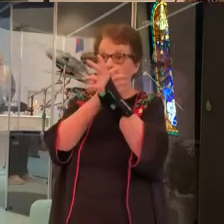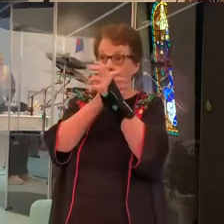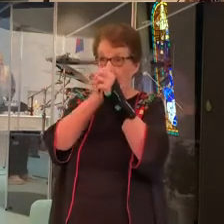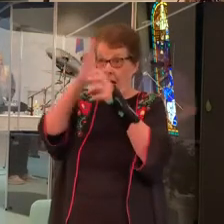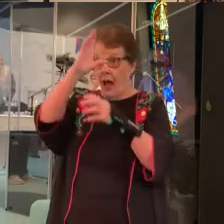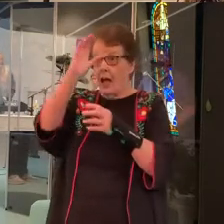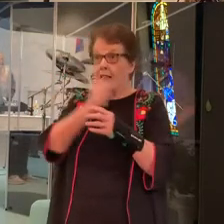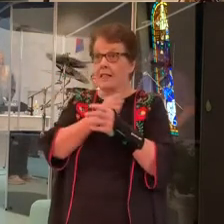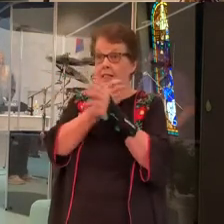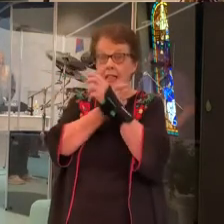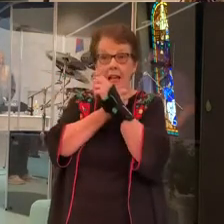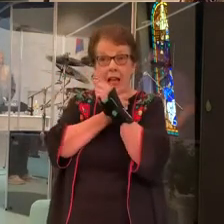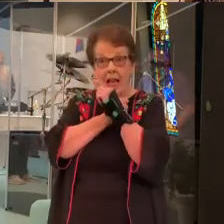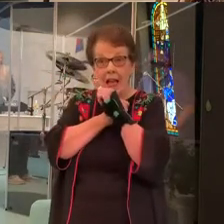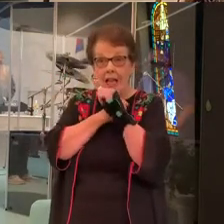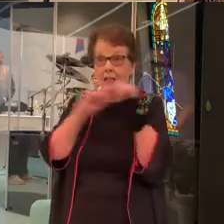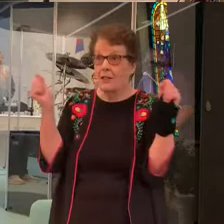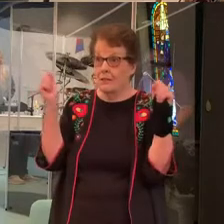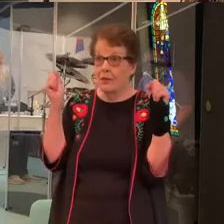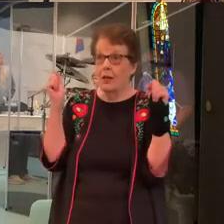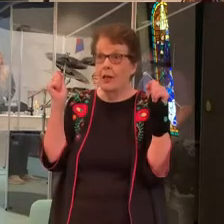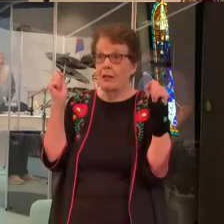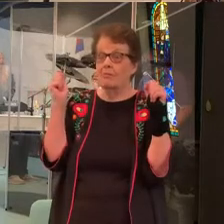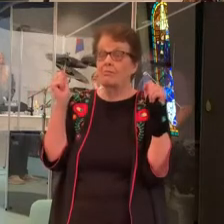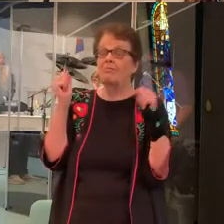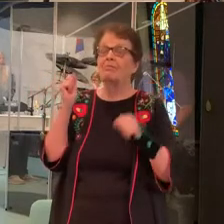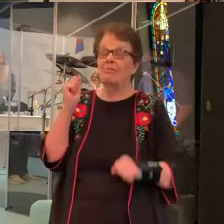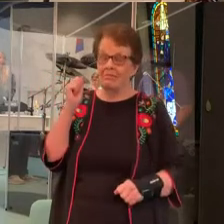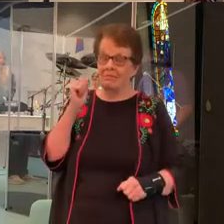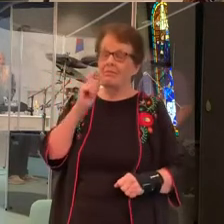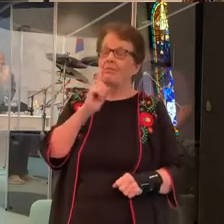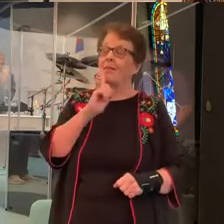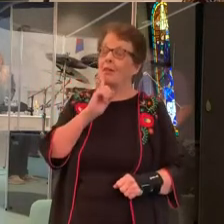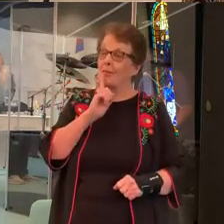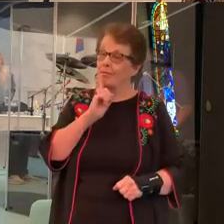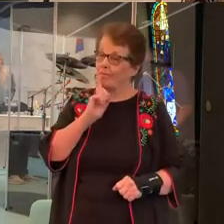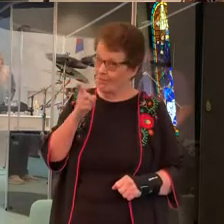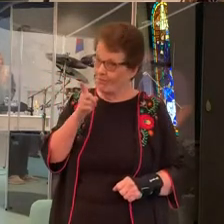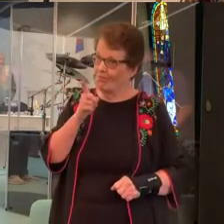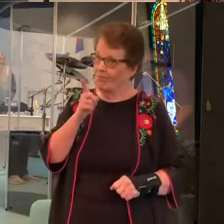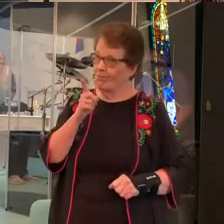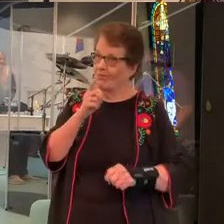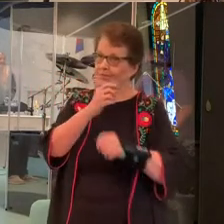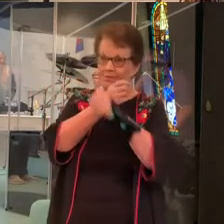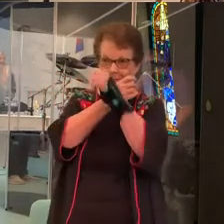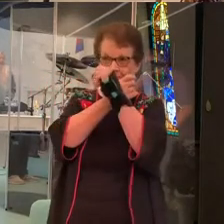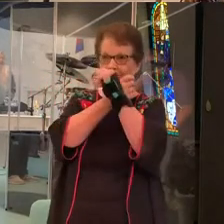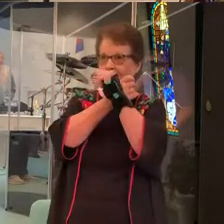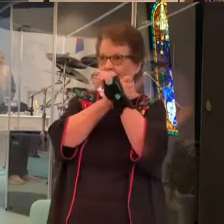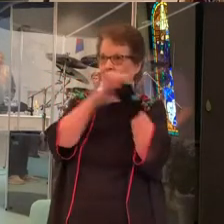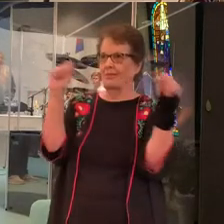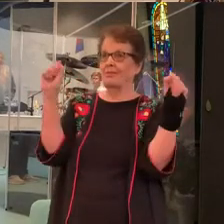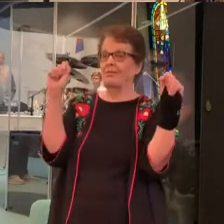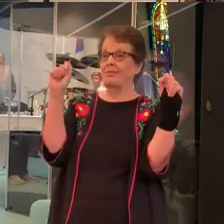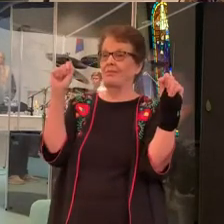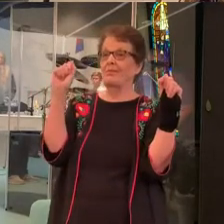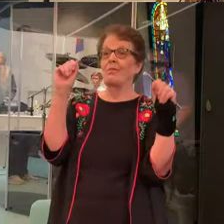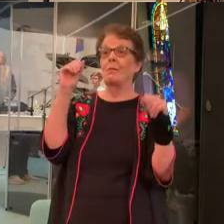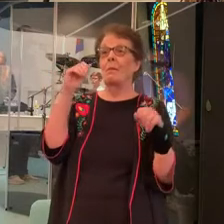the Son sets free. Oh, is free.